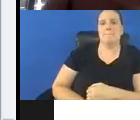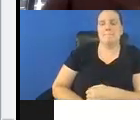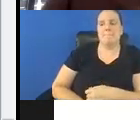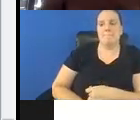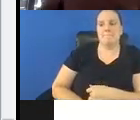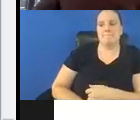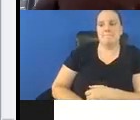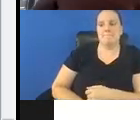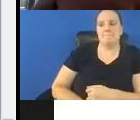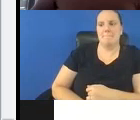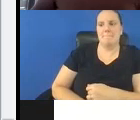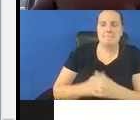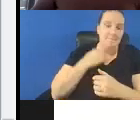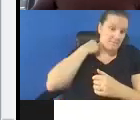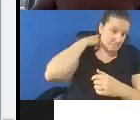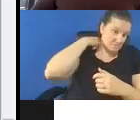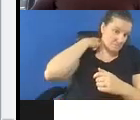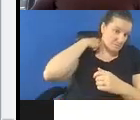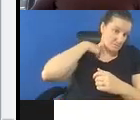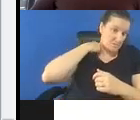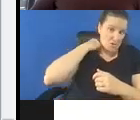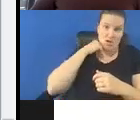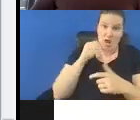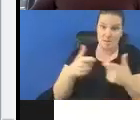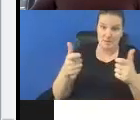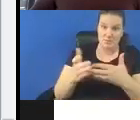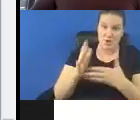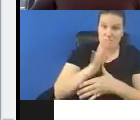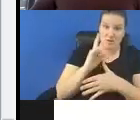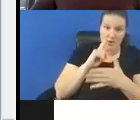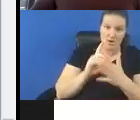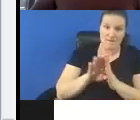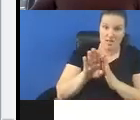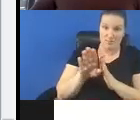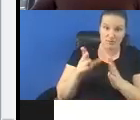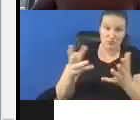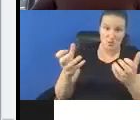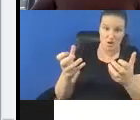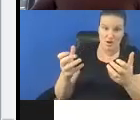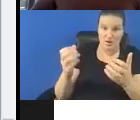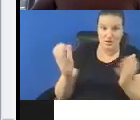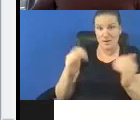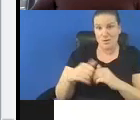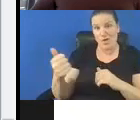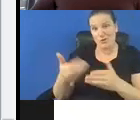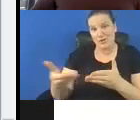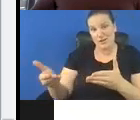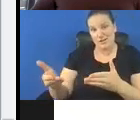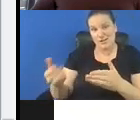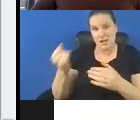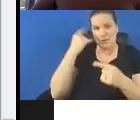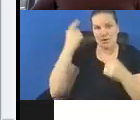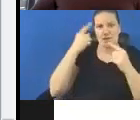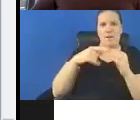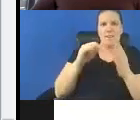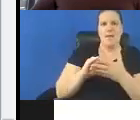So maybe not a huge priority for developers to want versus other things, or if we're thinking about that